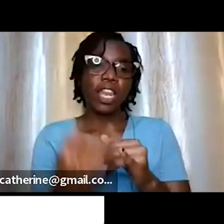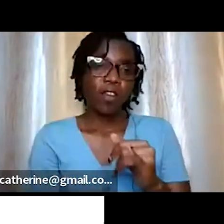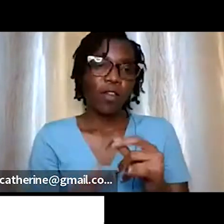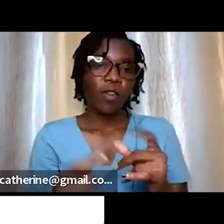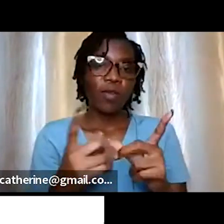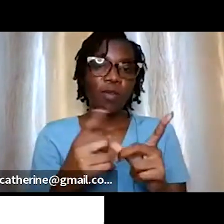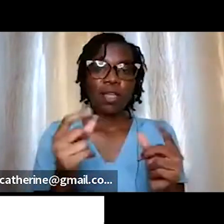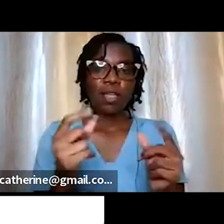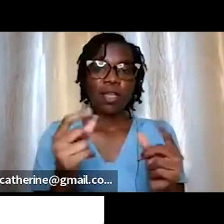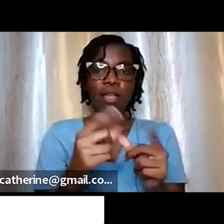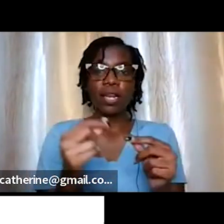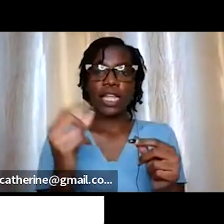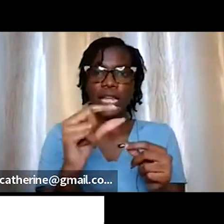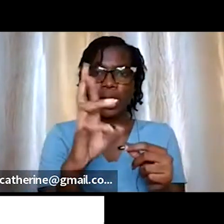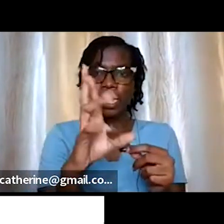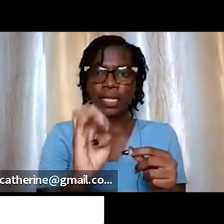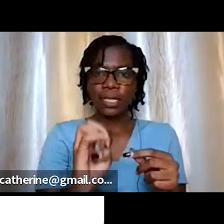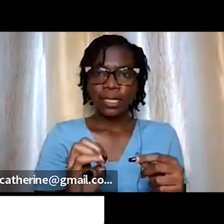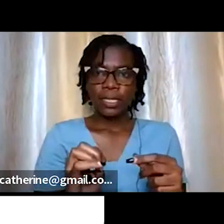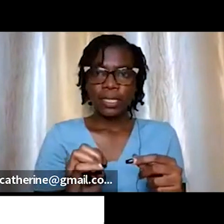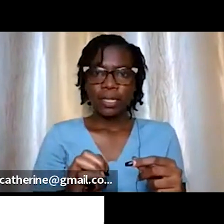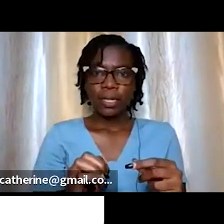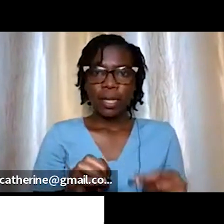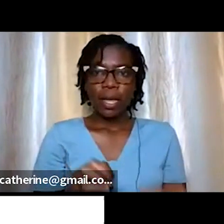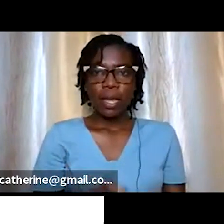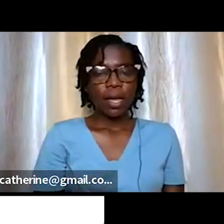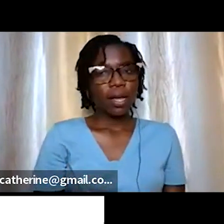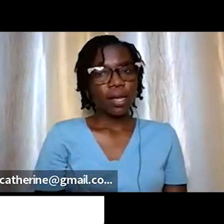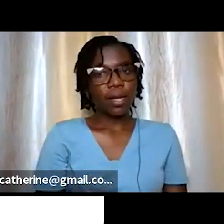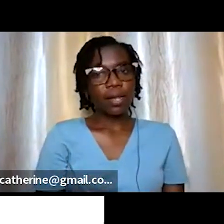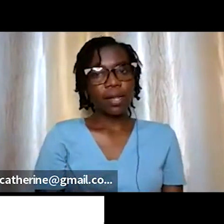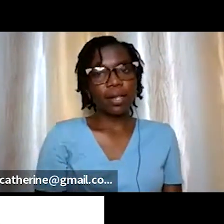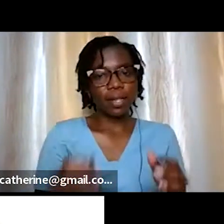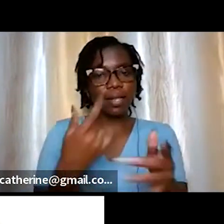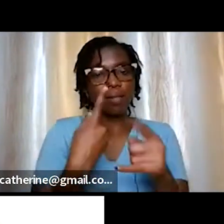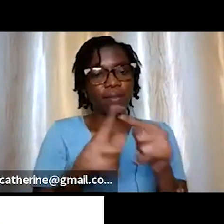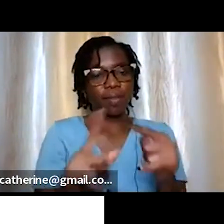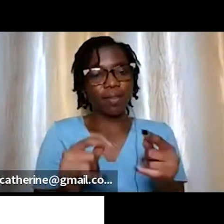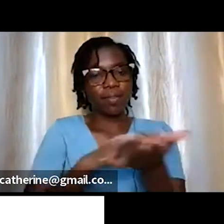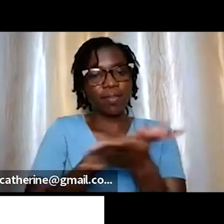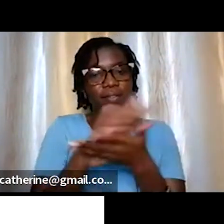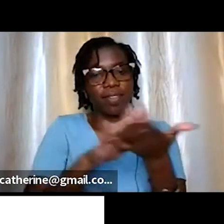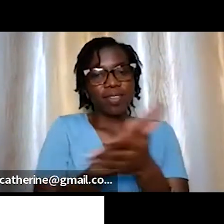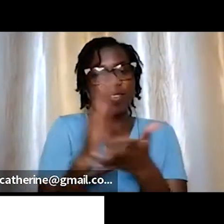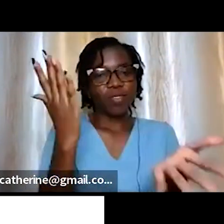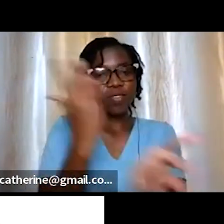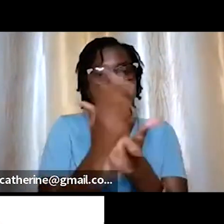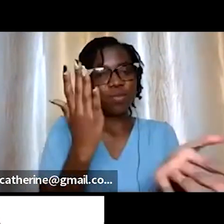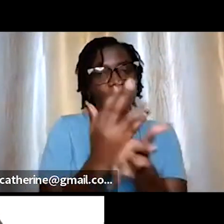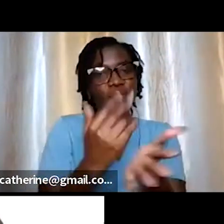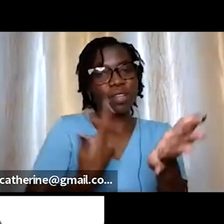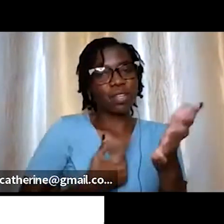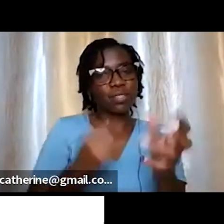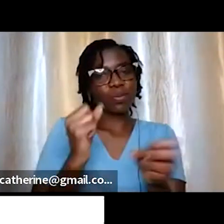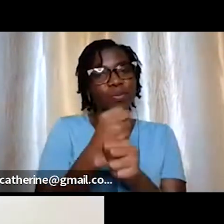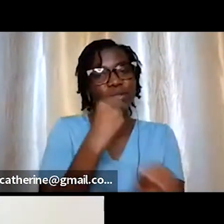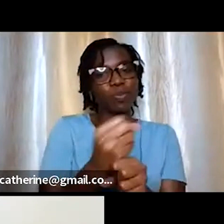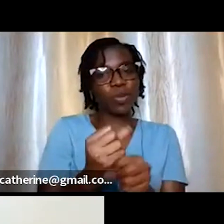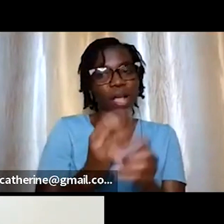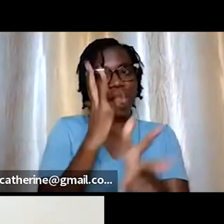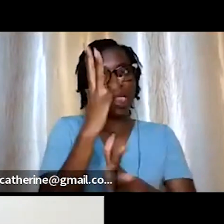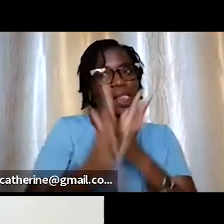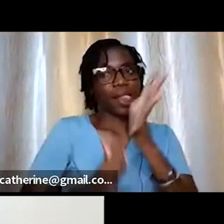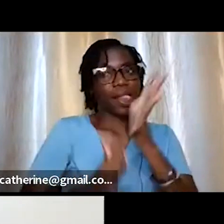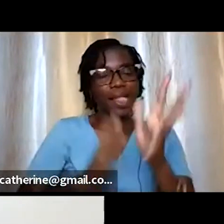Grace, Catherine would have Yeah. given us her parting shot, but based on the fact that we cannot read what she's saying,